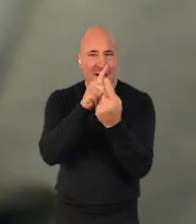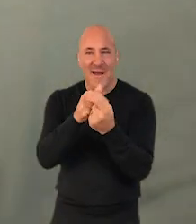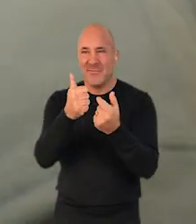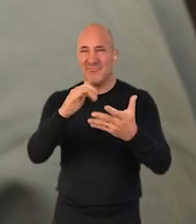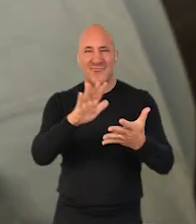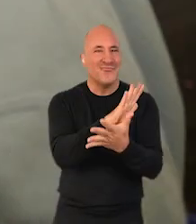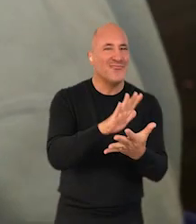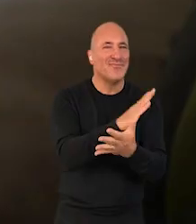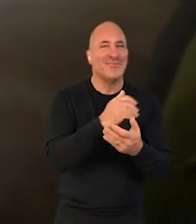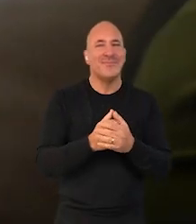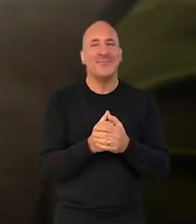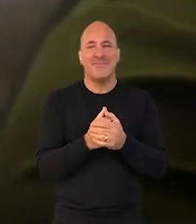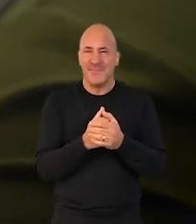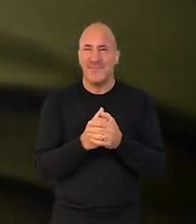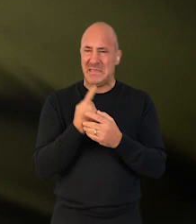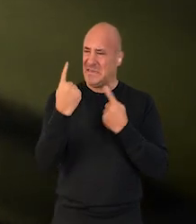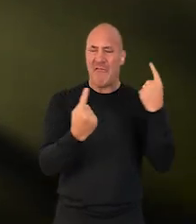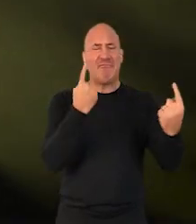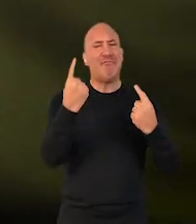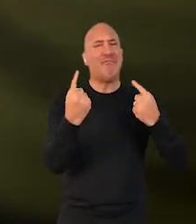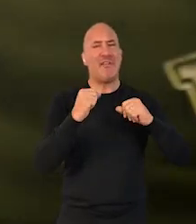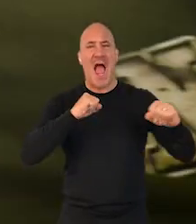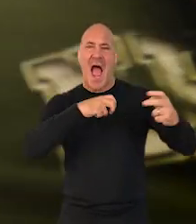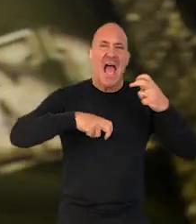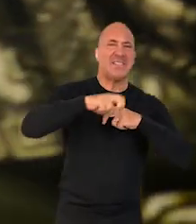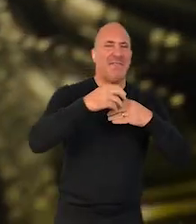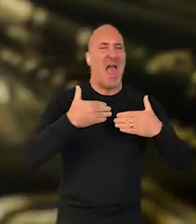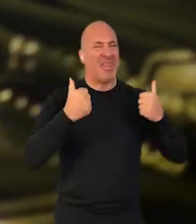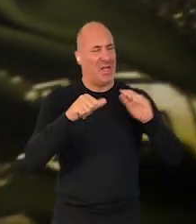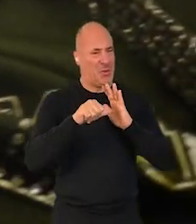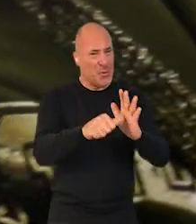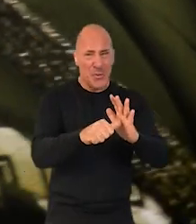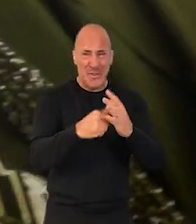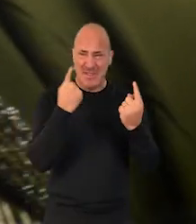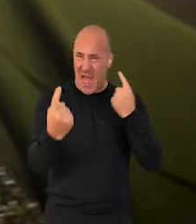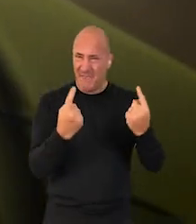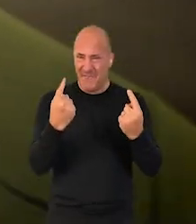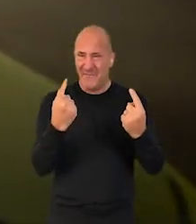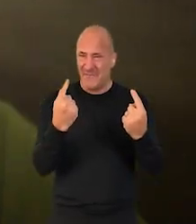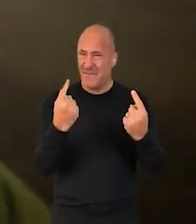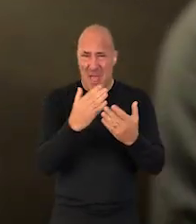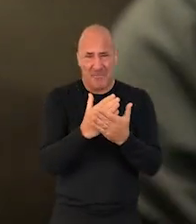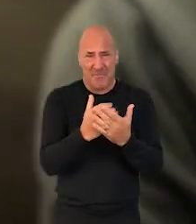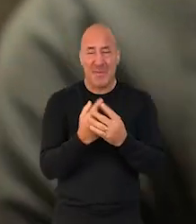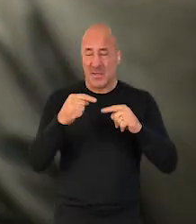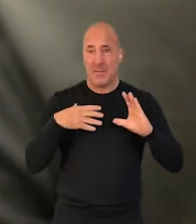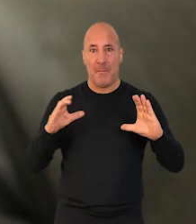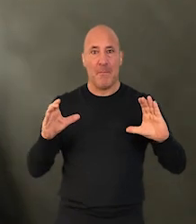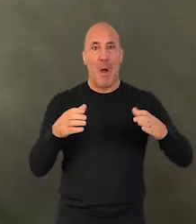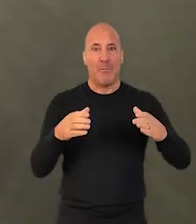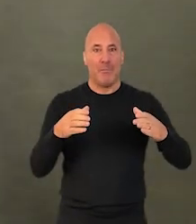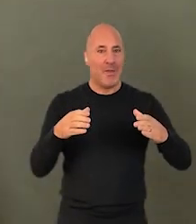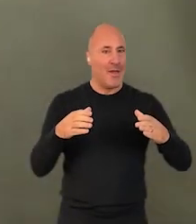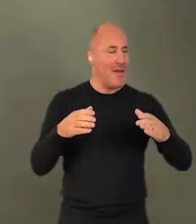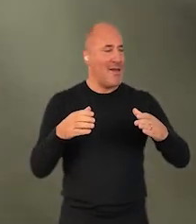and do something fun, and it's a lot harder to get active and get healthy on your own. It's so hard. So by having that sort